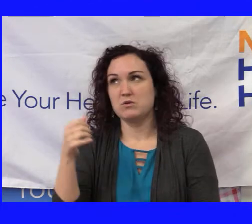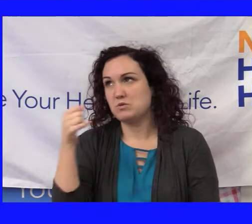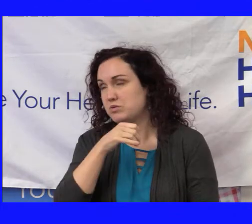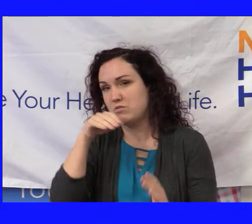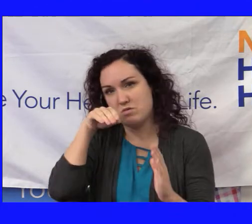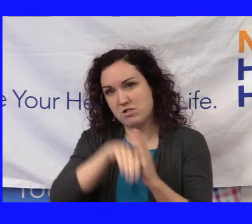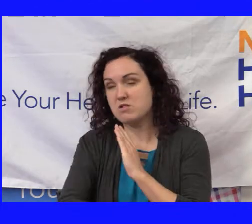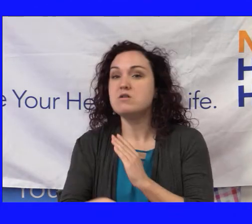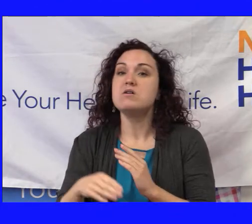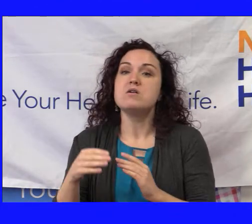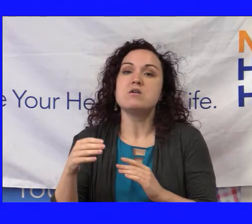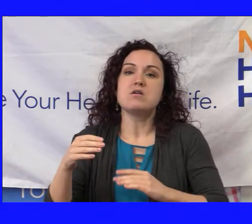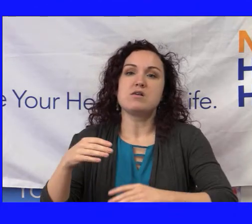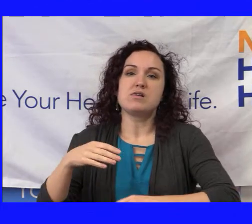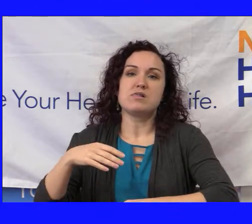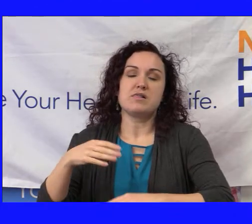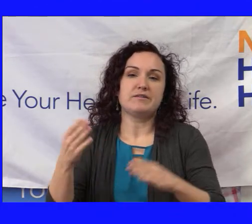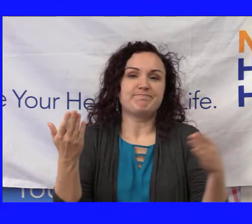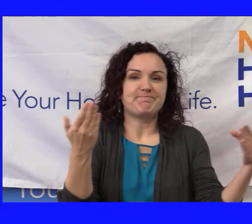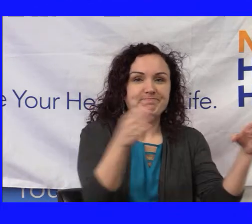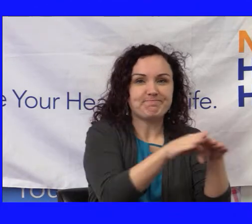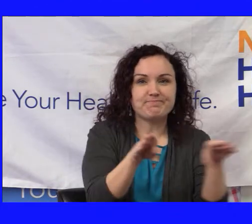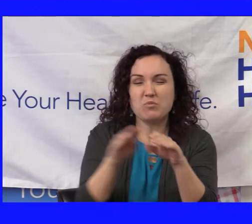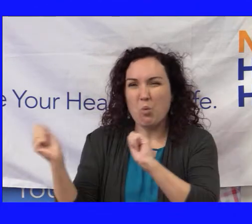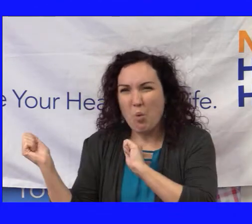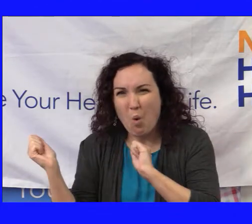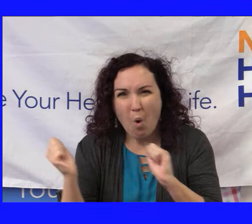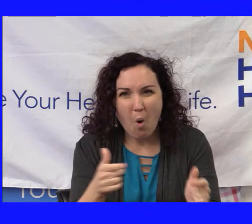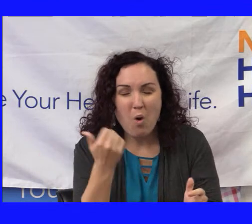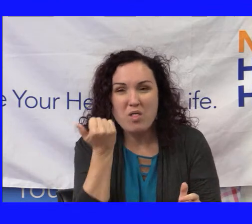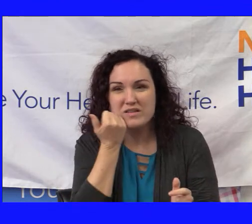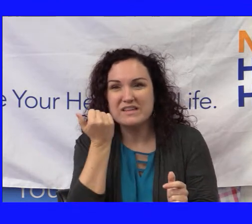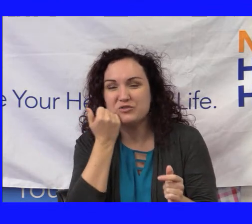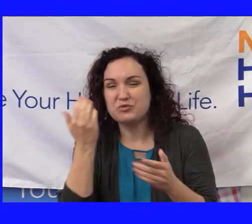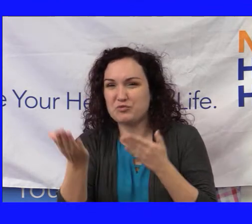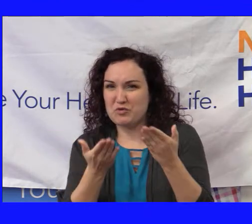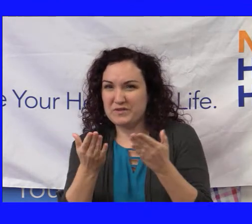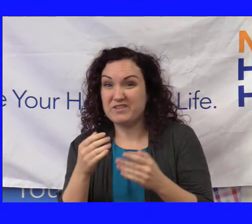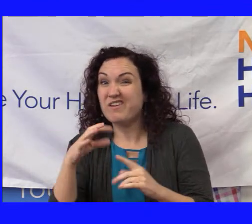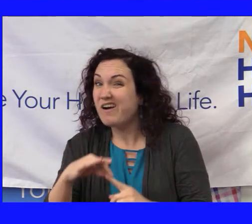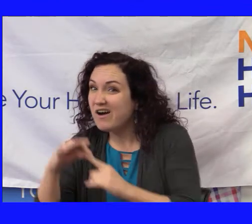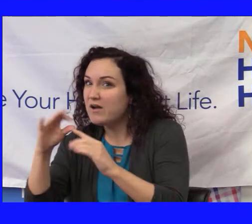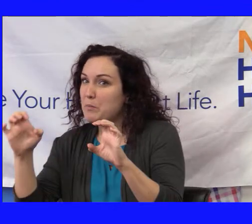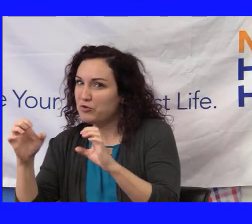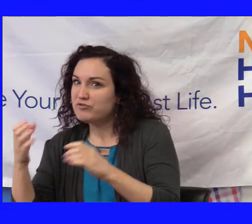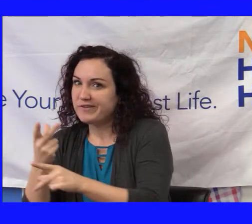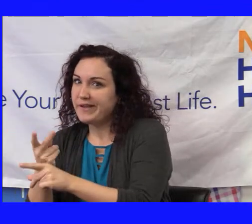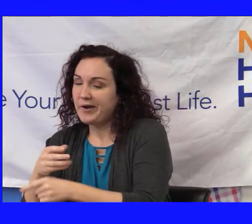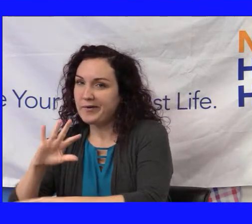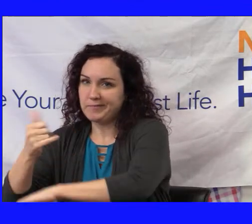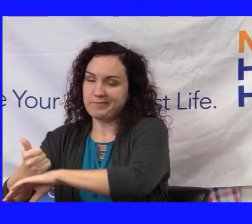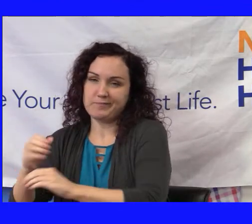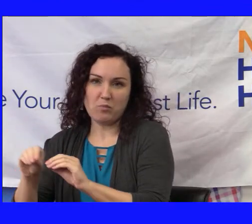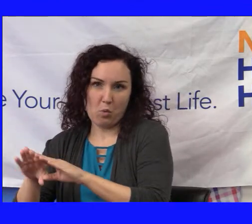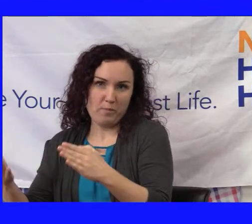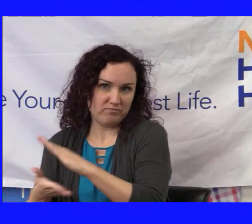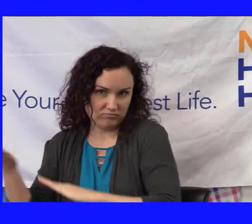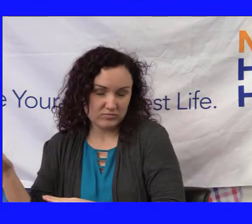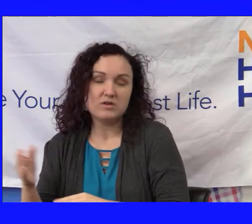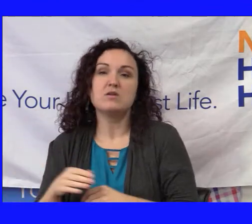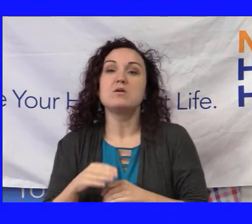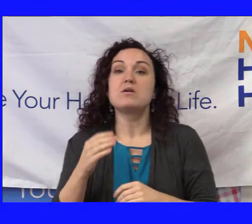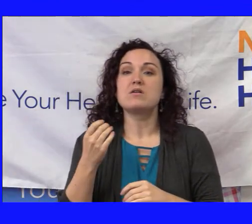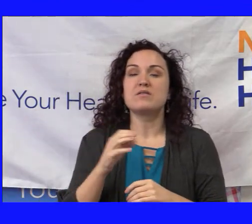shut down all dental facilities except for emergency care during the month, in the middle of March through the beginning of